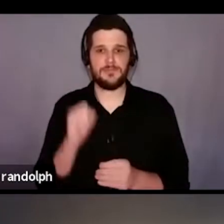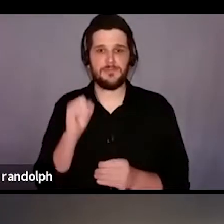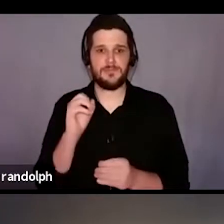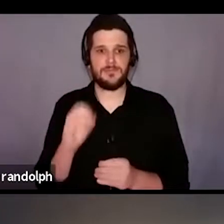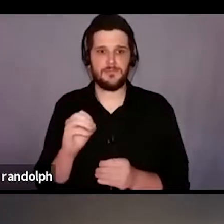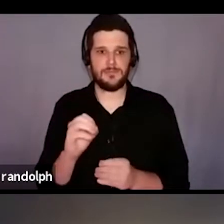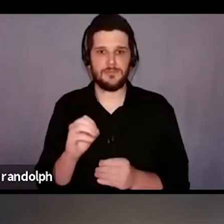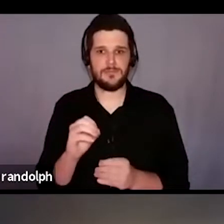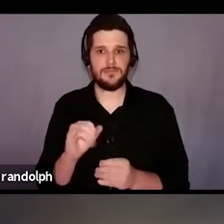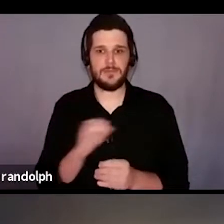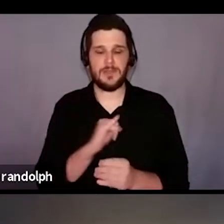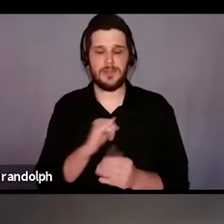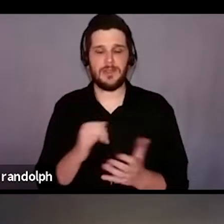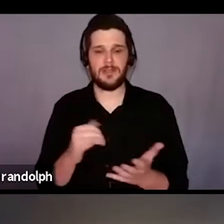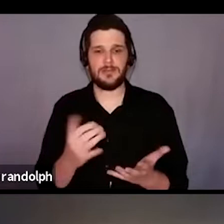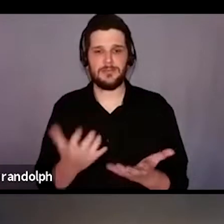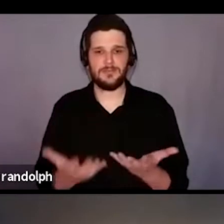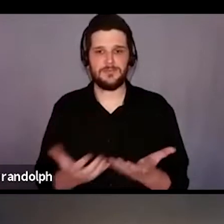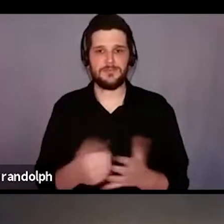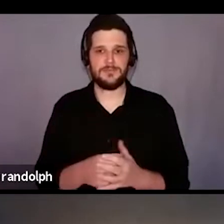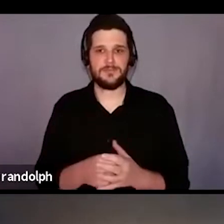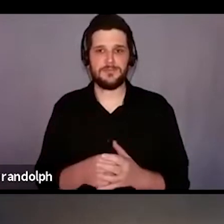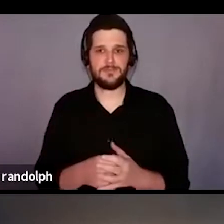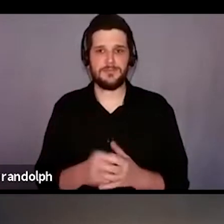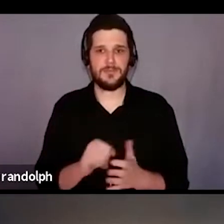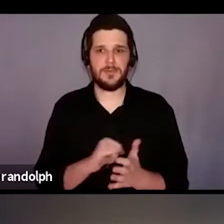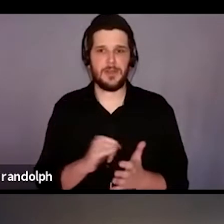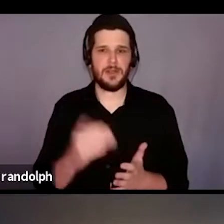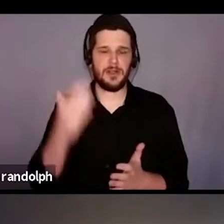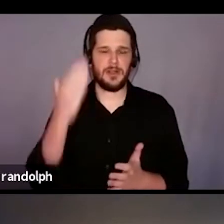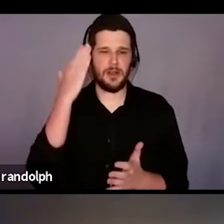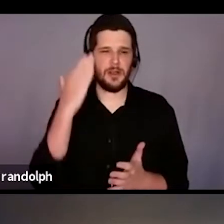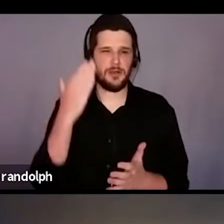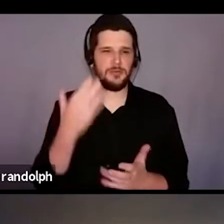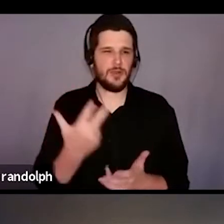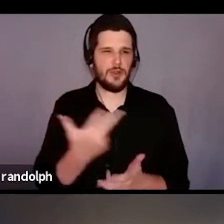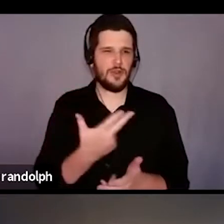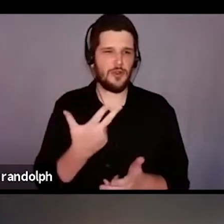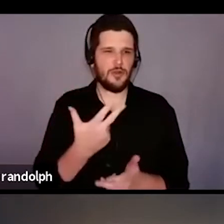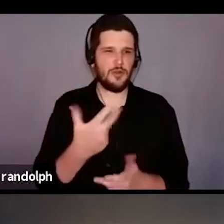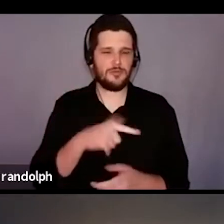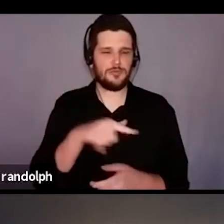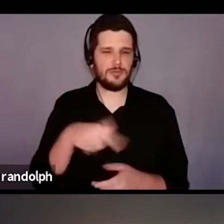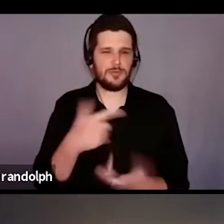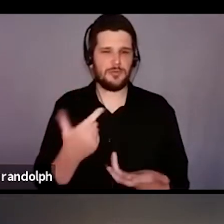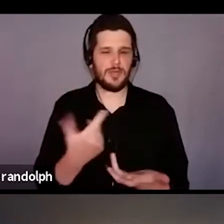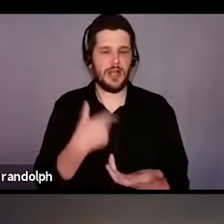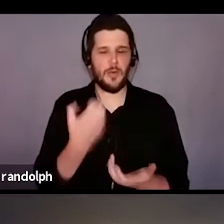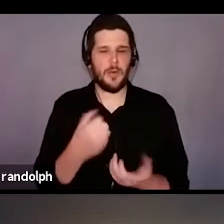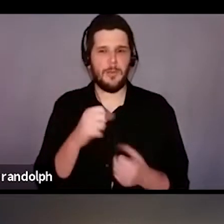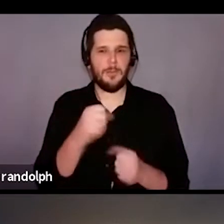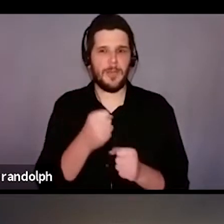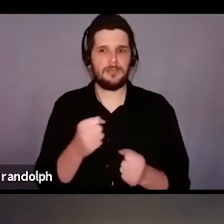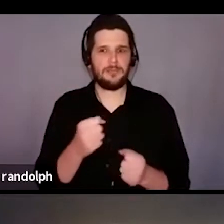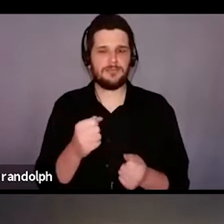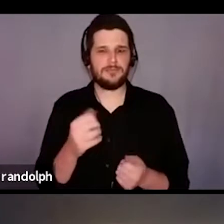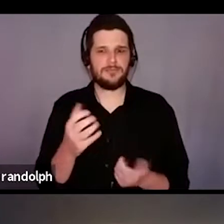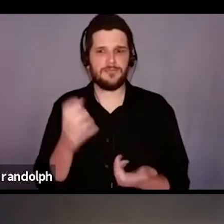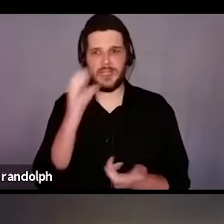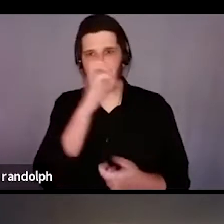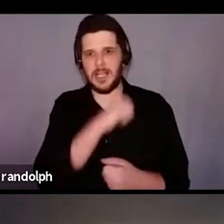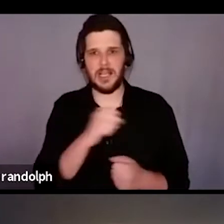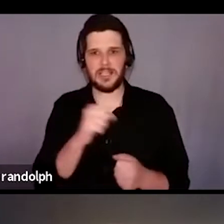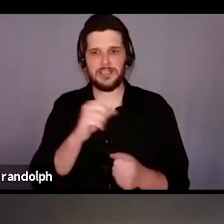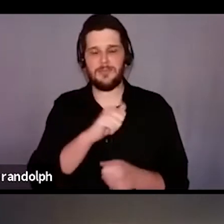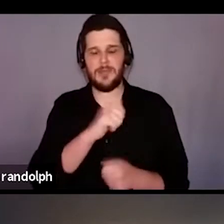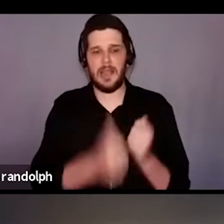So, I mean, I know that at least 3 of us in this conversation, I don't want to make assumptions about income for everyone